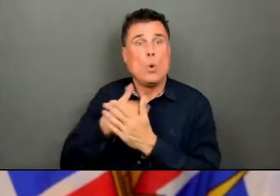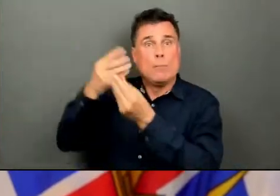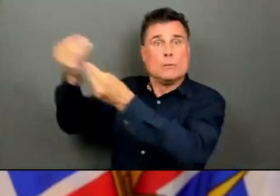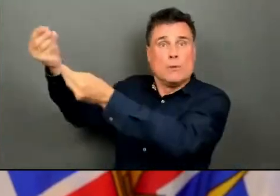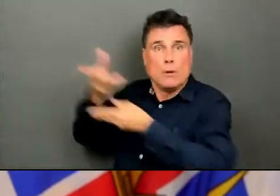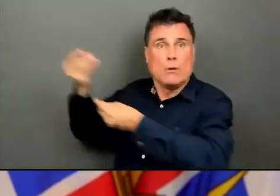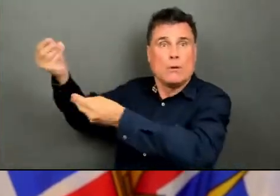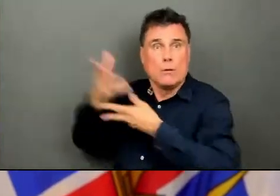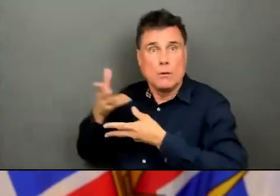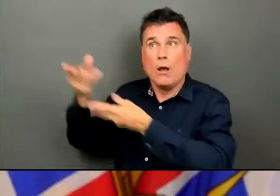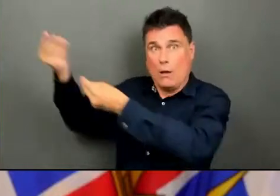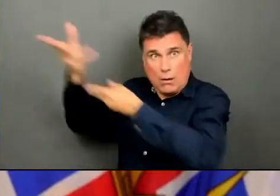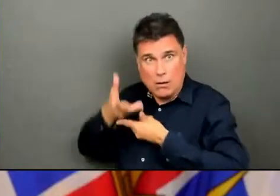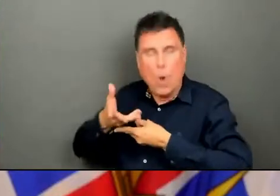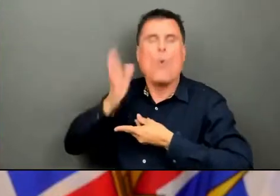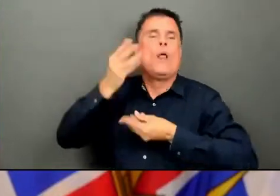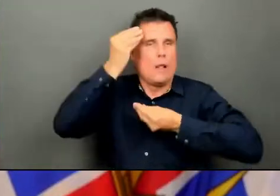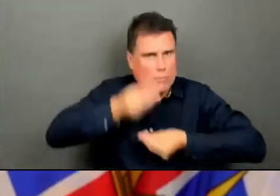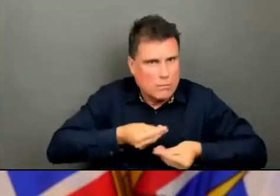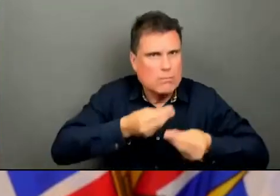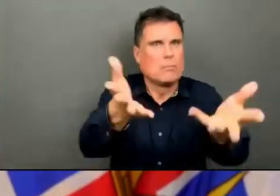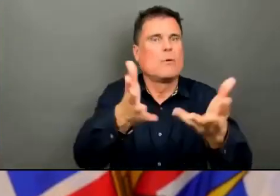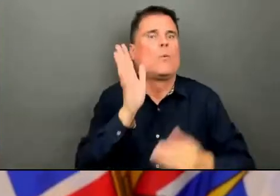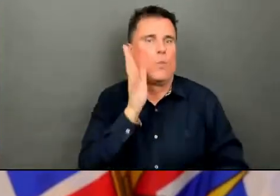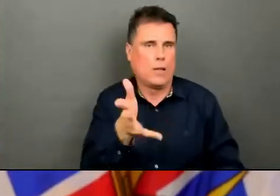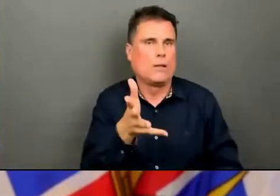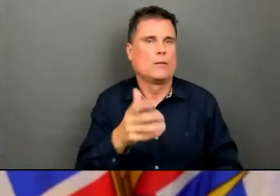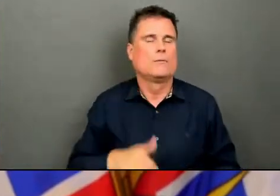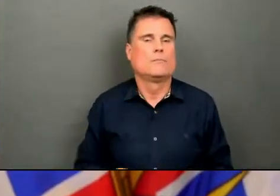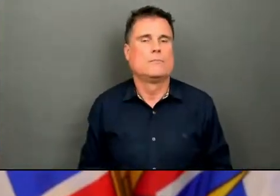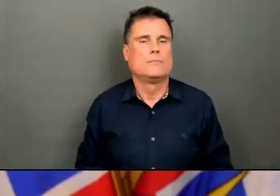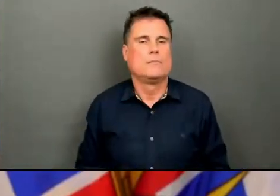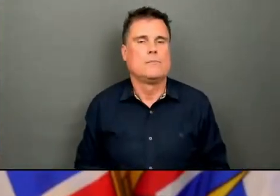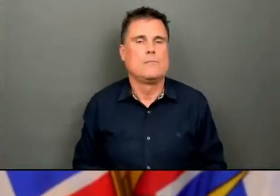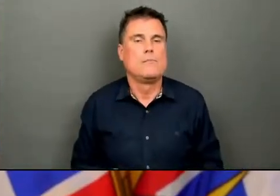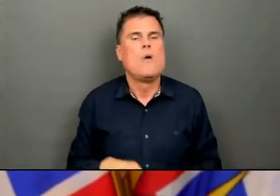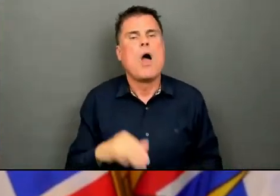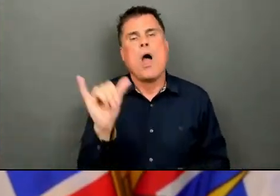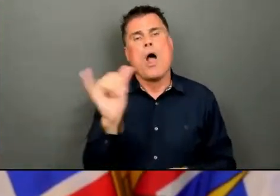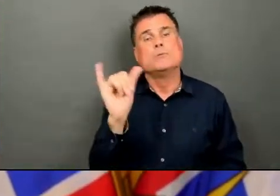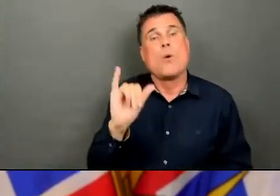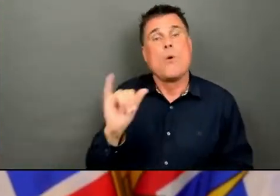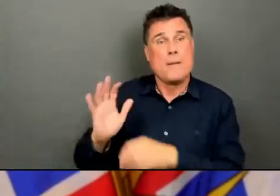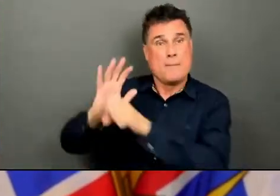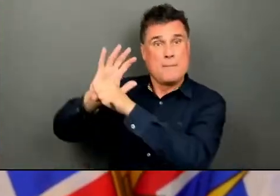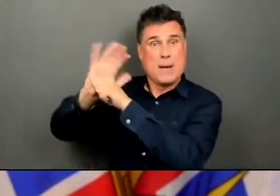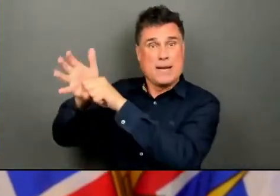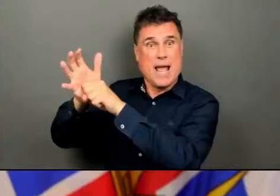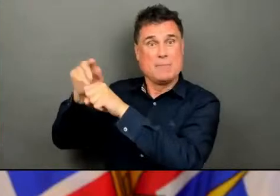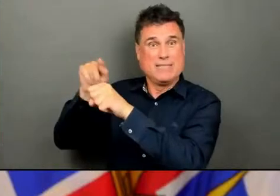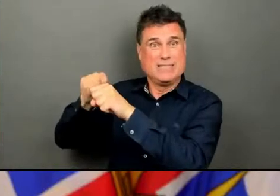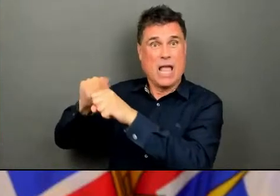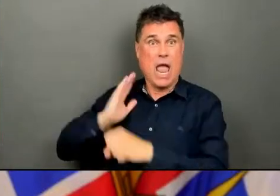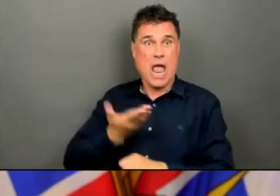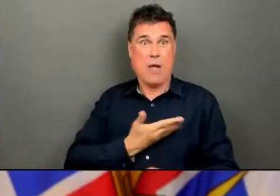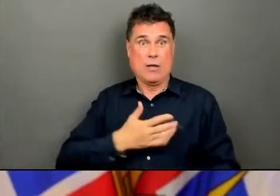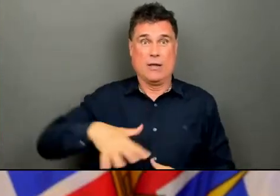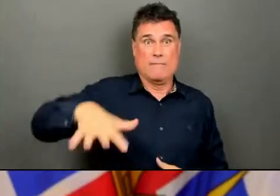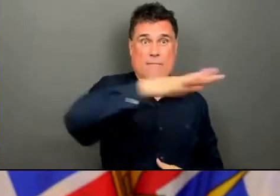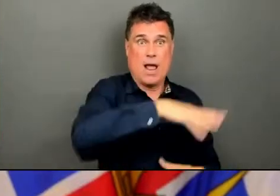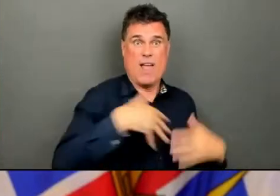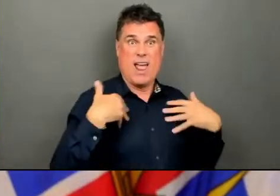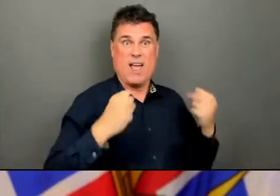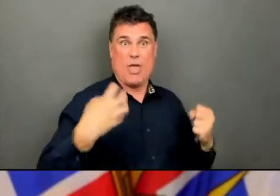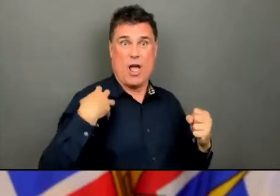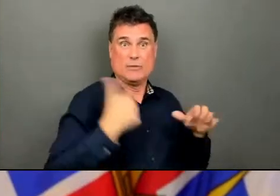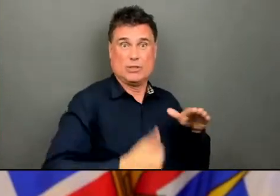want to also say that throughout this whole pandemic, our public health teams, especially our environmental health officers, have been working very